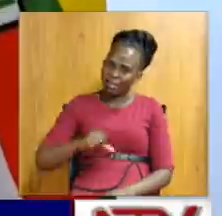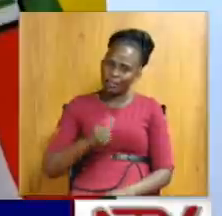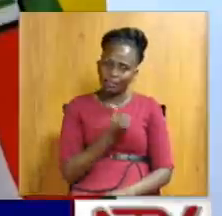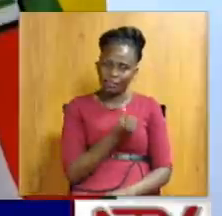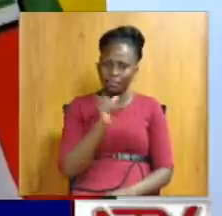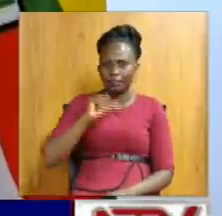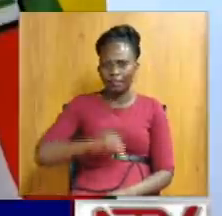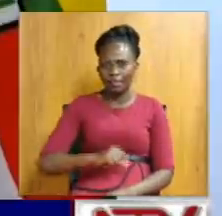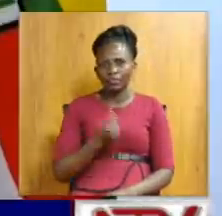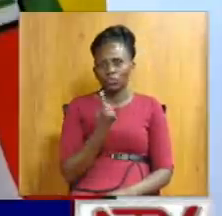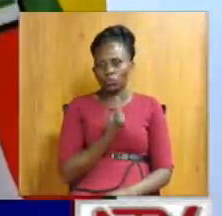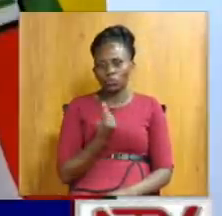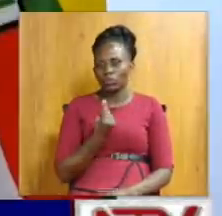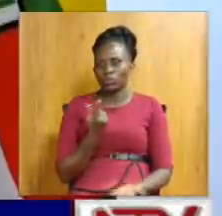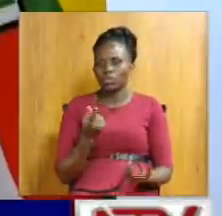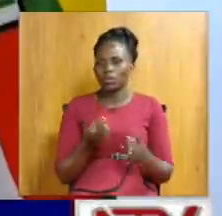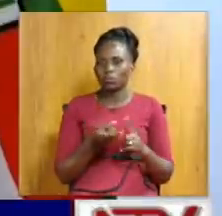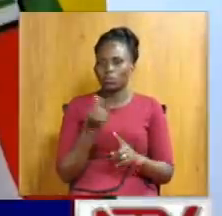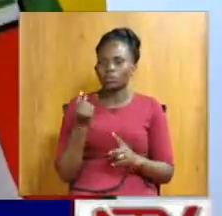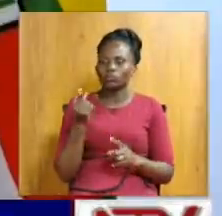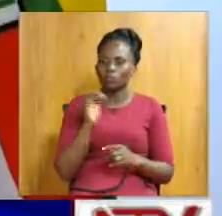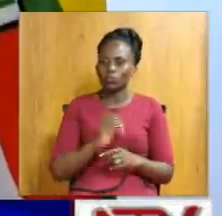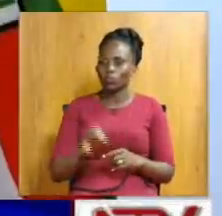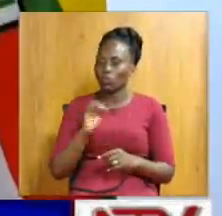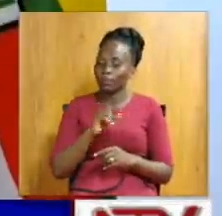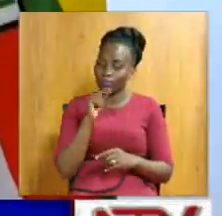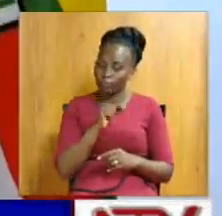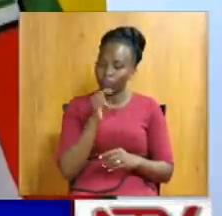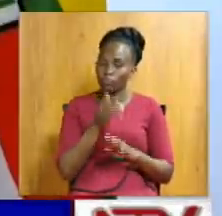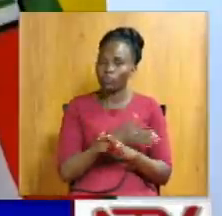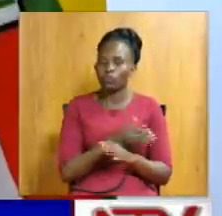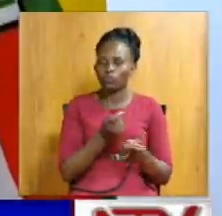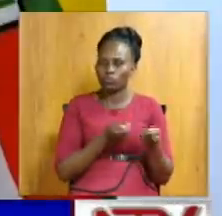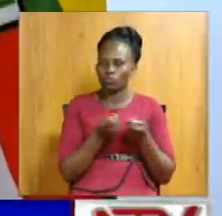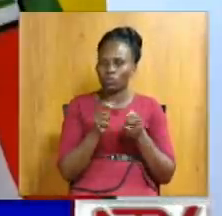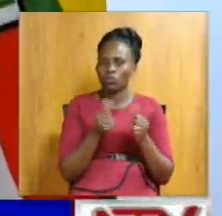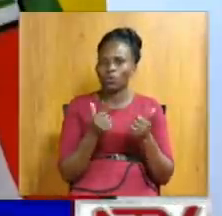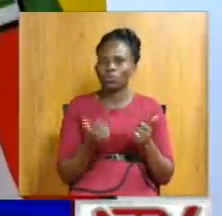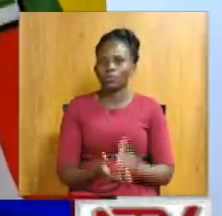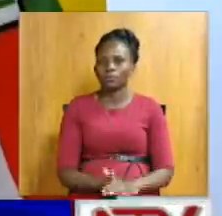Which was the case per day in October when we had controlled the virus.